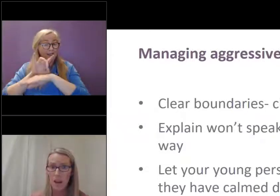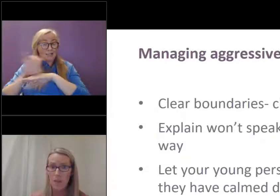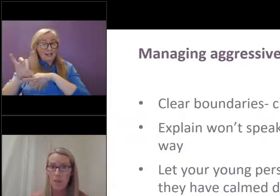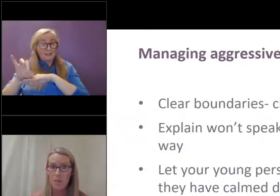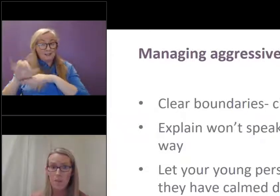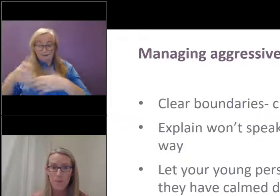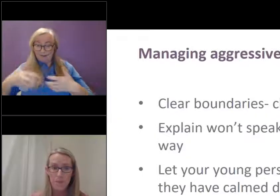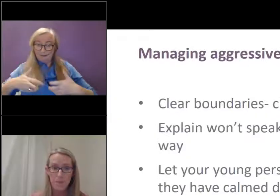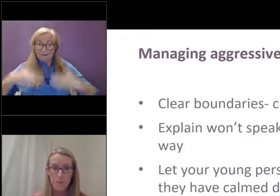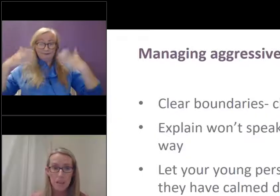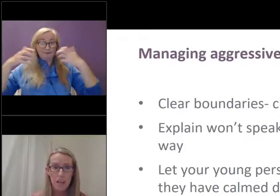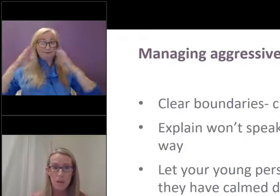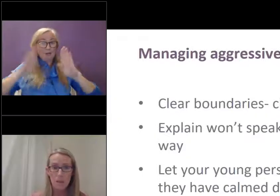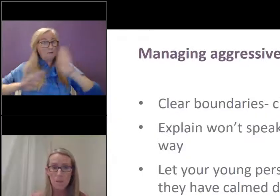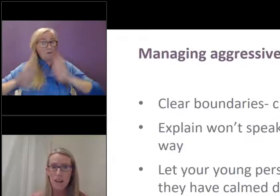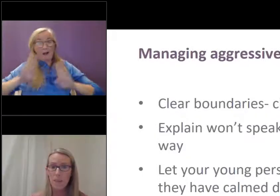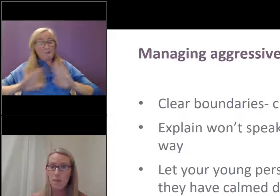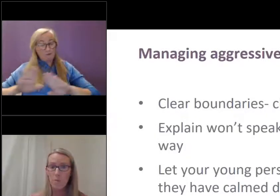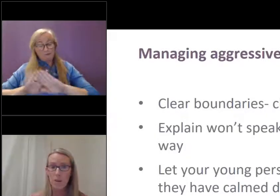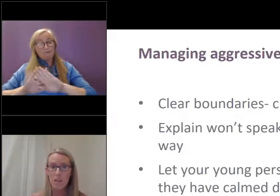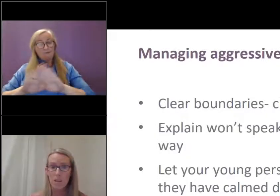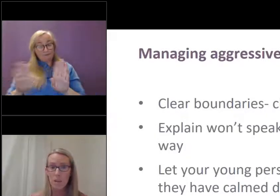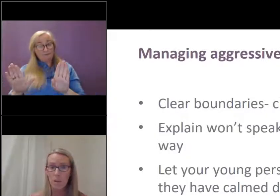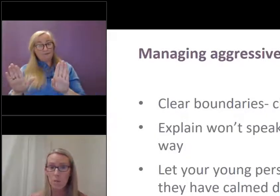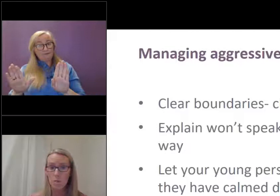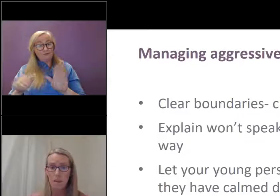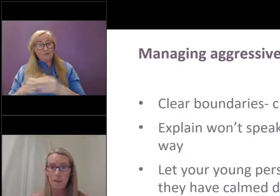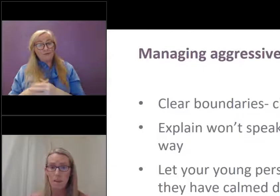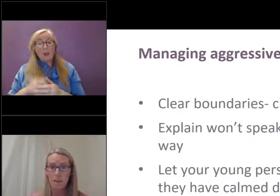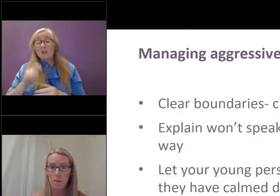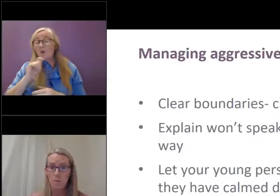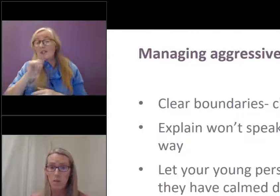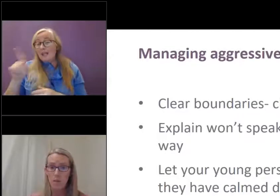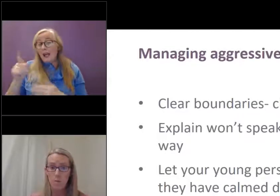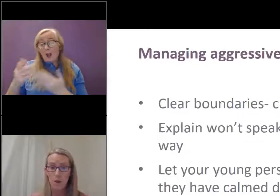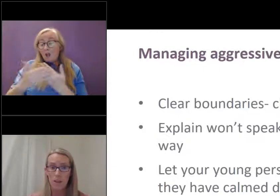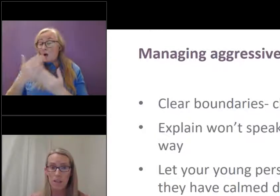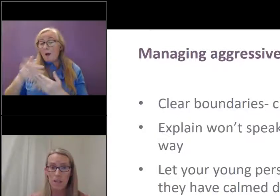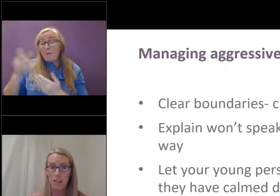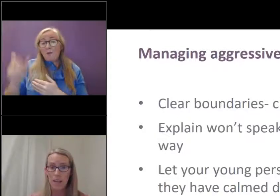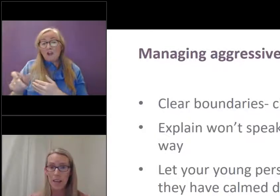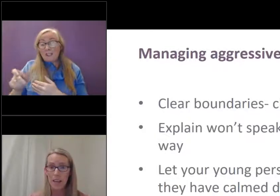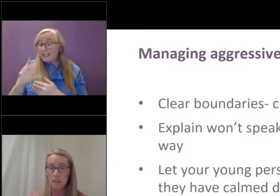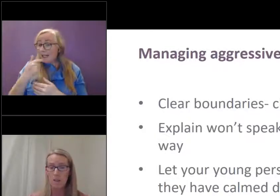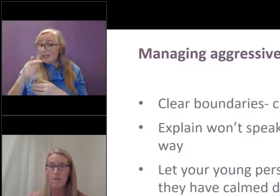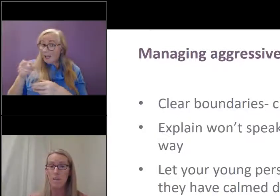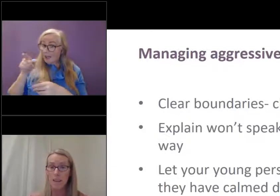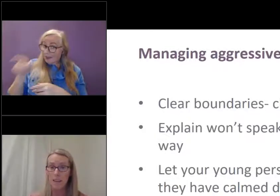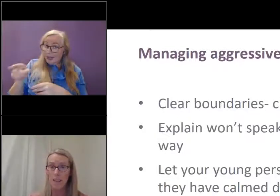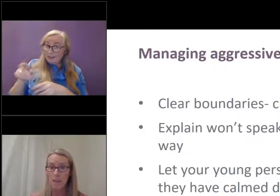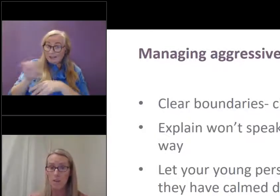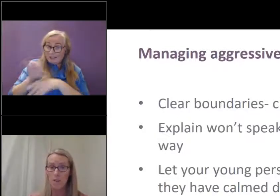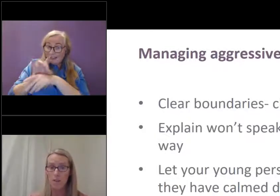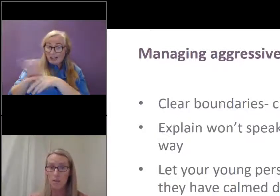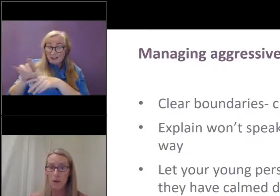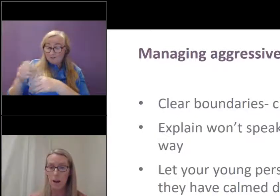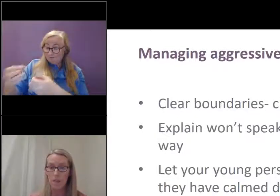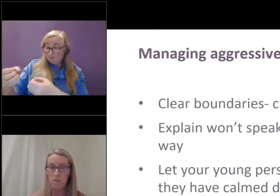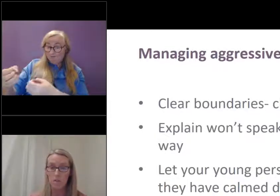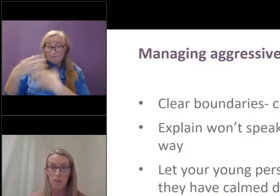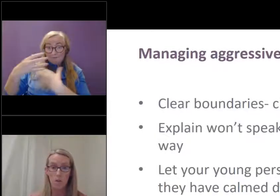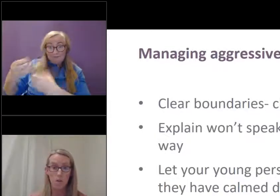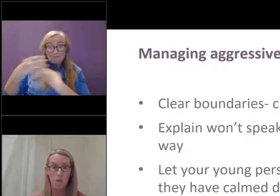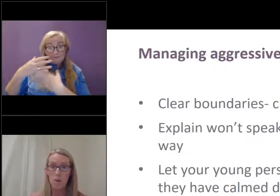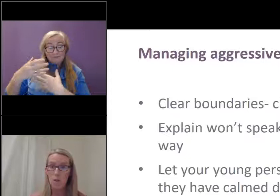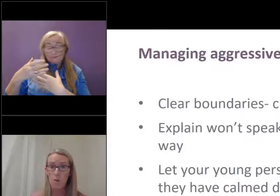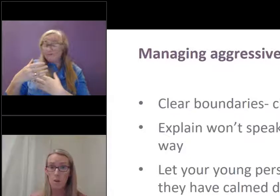of behaviour. So explain to the young person that you won't speak about the issue when the young person is kind of presenting in that aggressive way. So